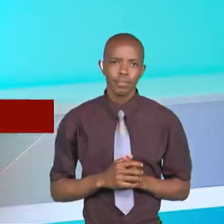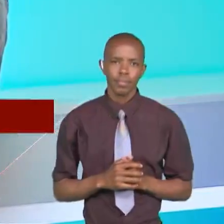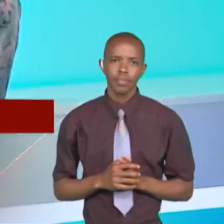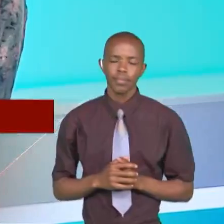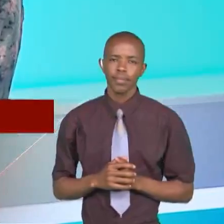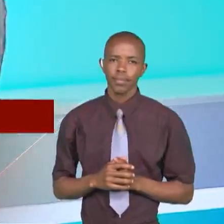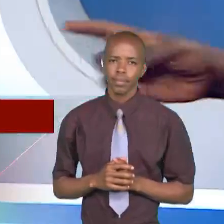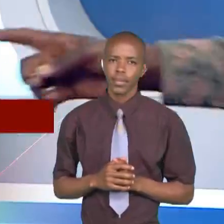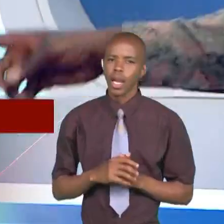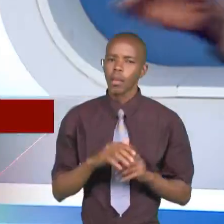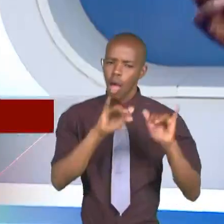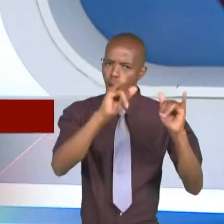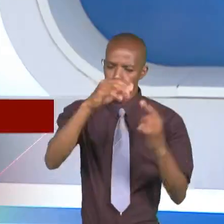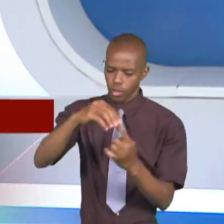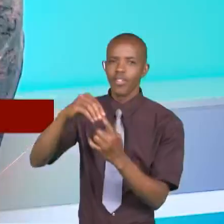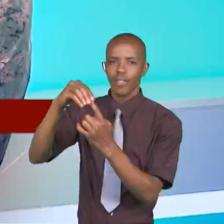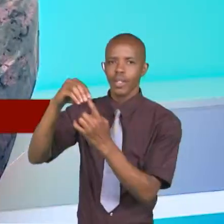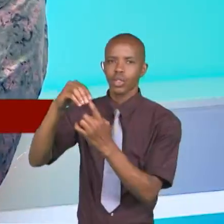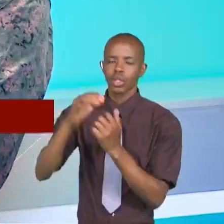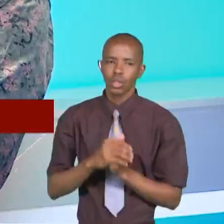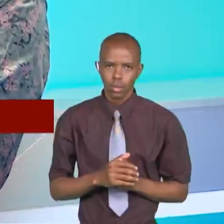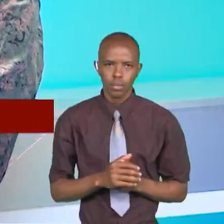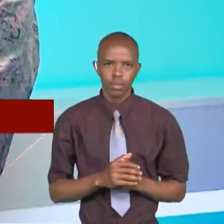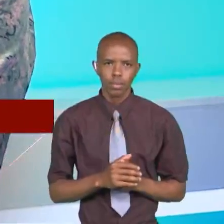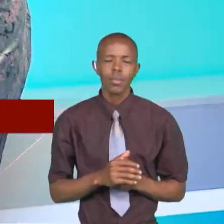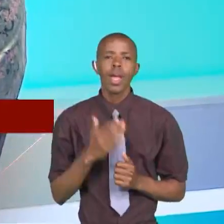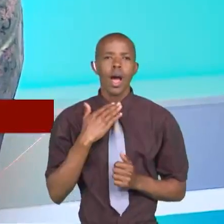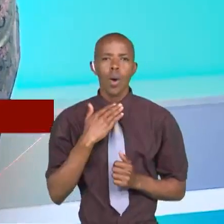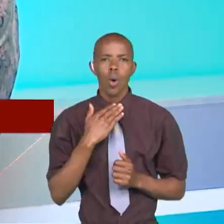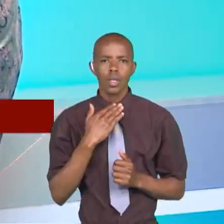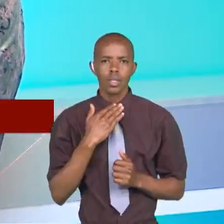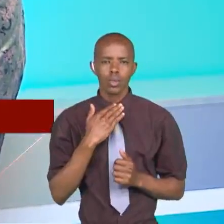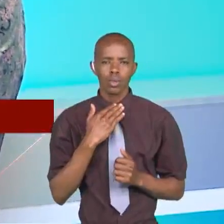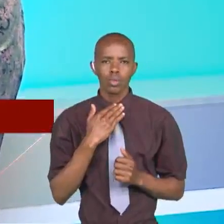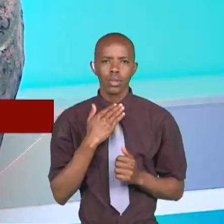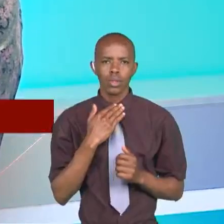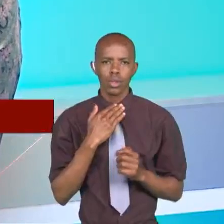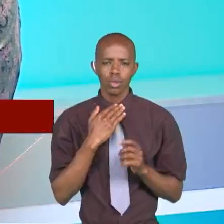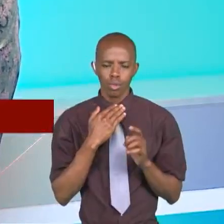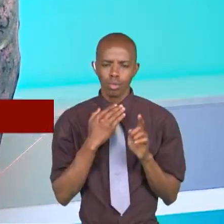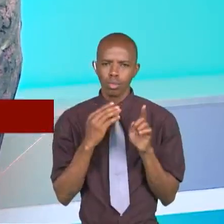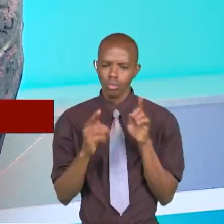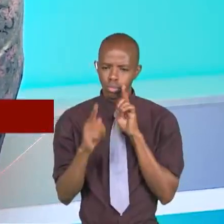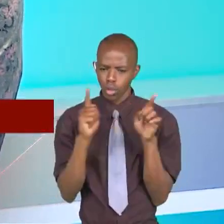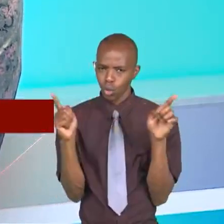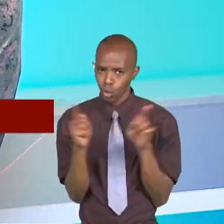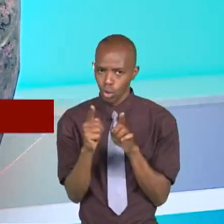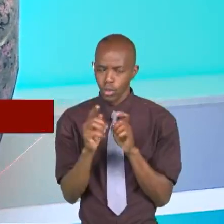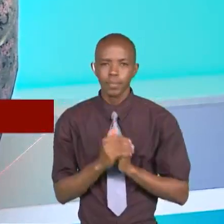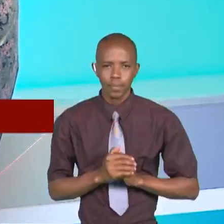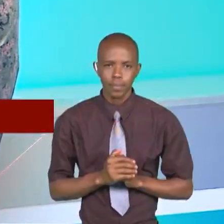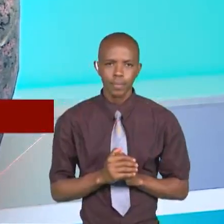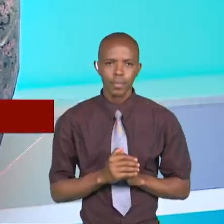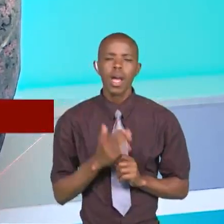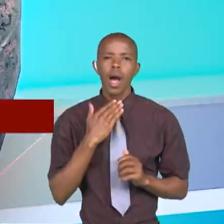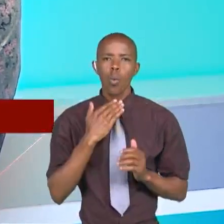those who are privileged. And allow me to finalize my last comment on that. I just want to state